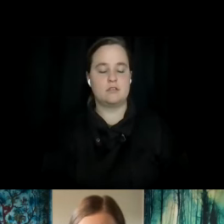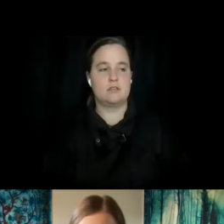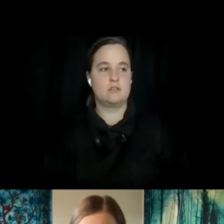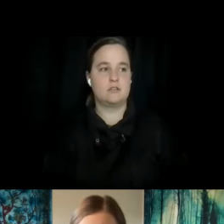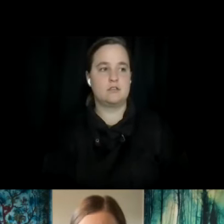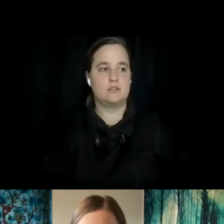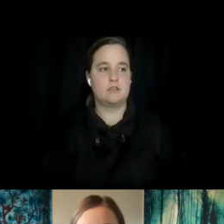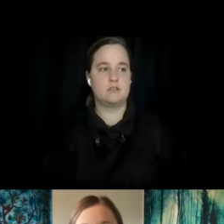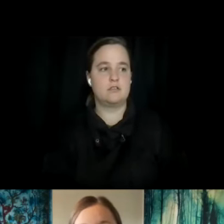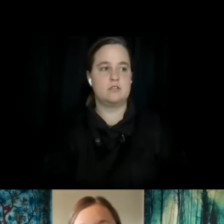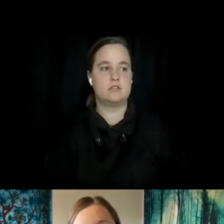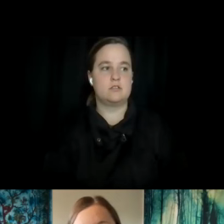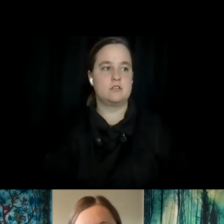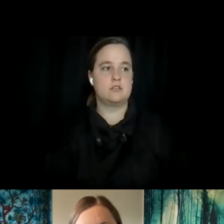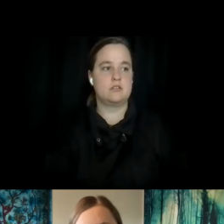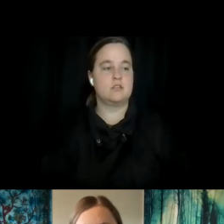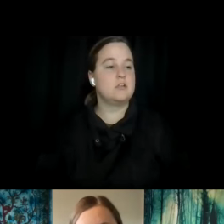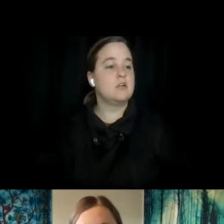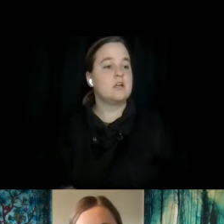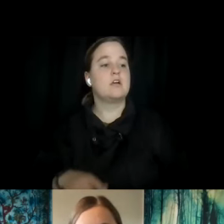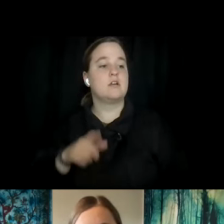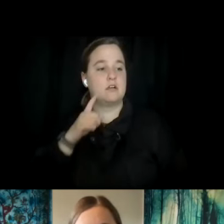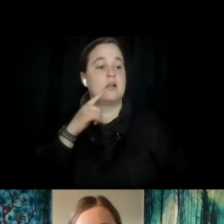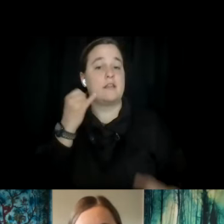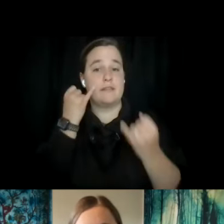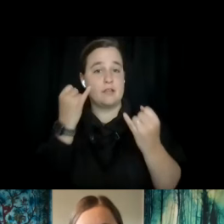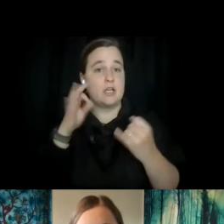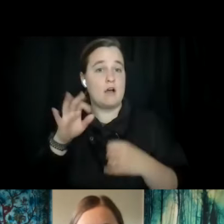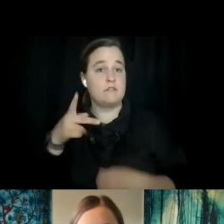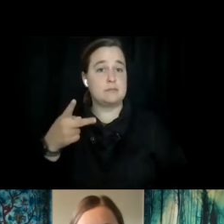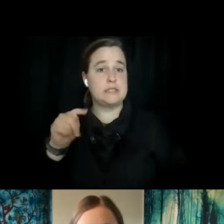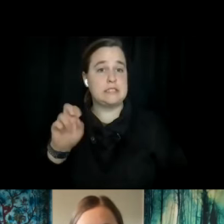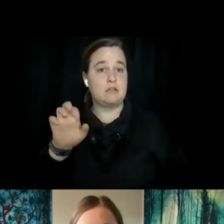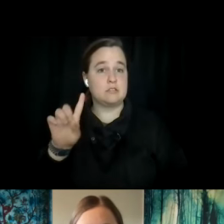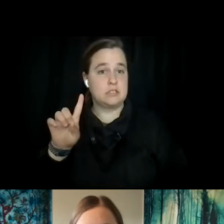The idea of PTSD in the womb, definitely, for sure.